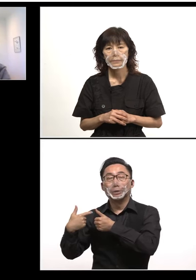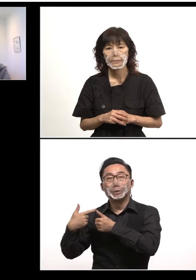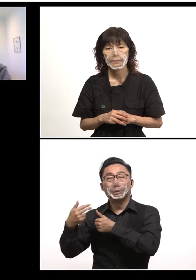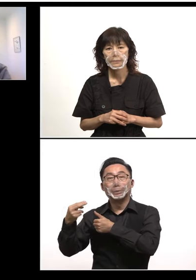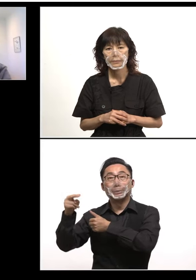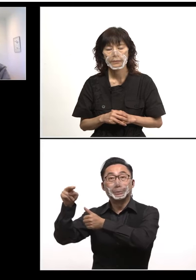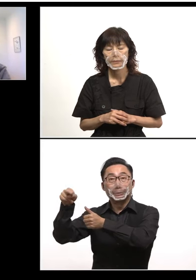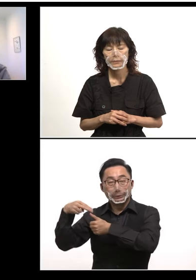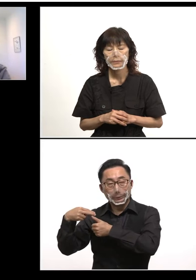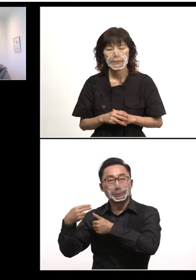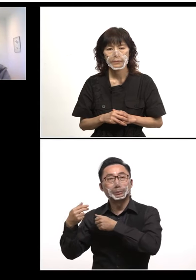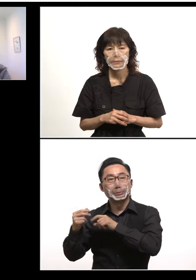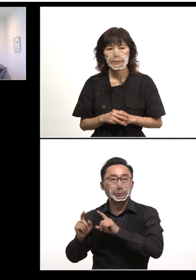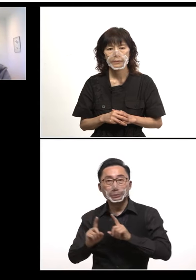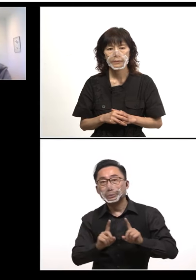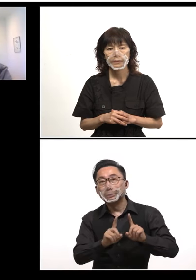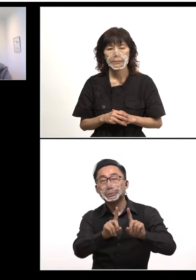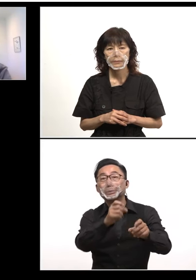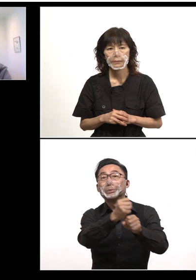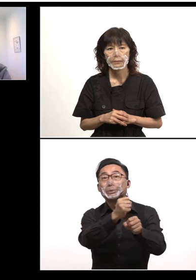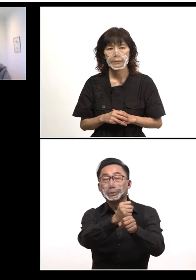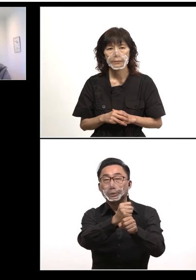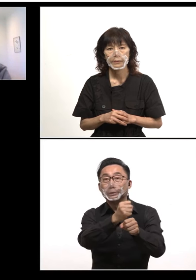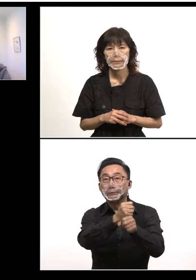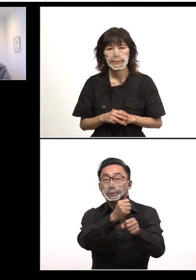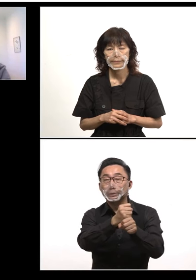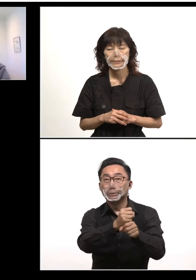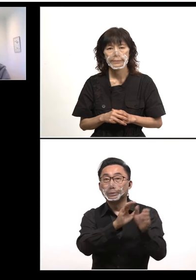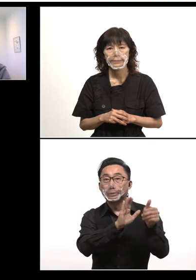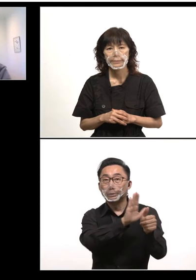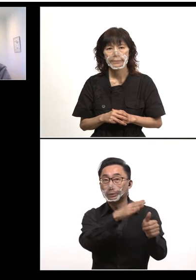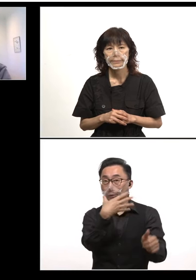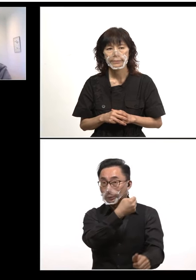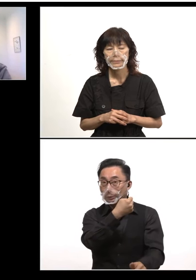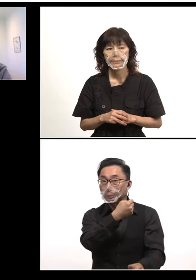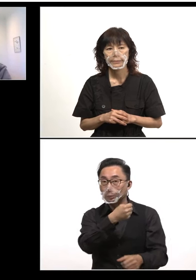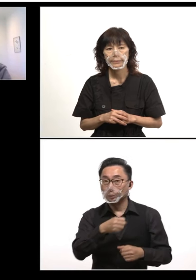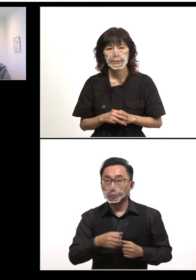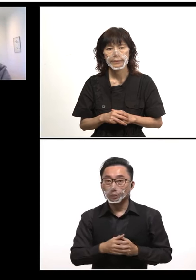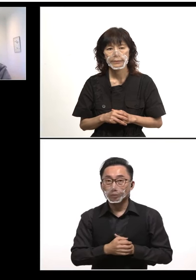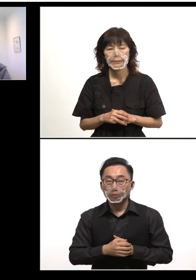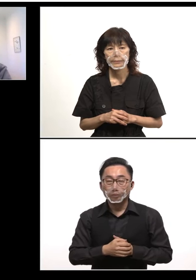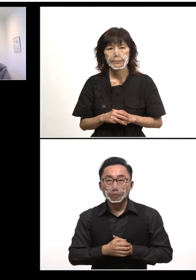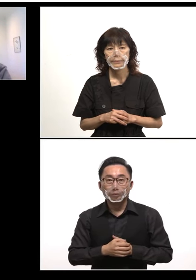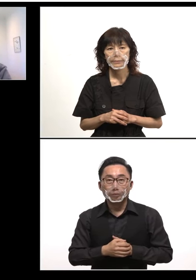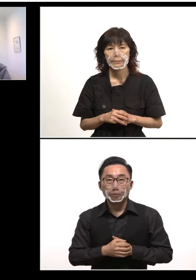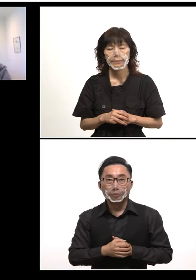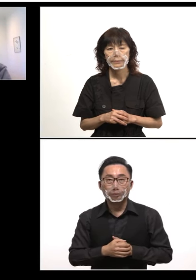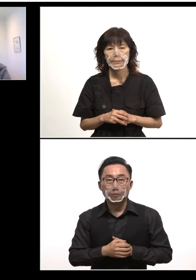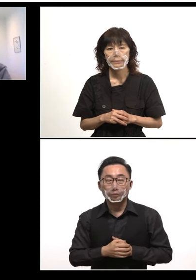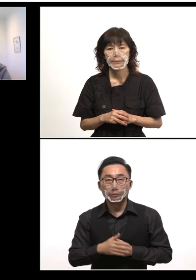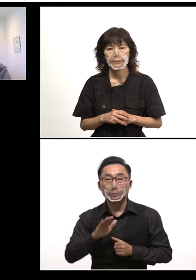last decade, there have been huge problems accessing access to work funding. There have been cuts, there have